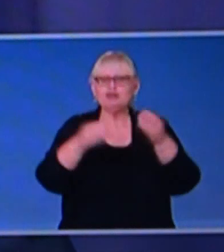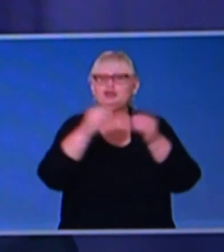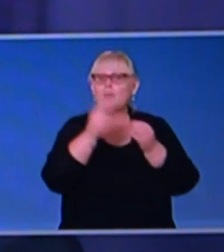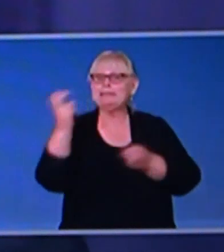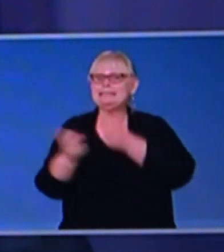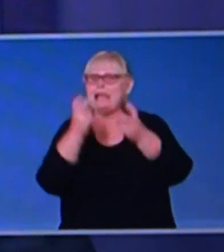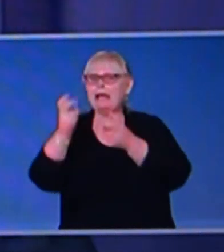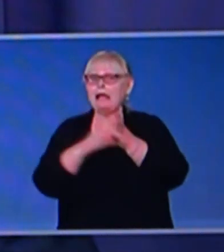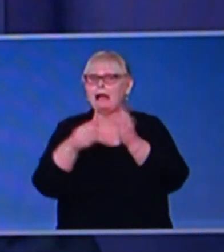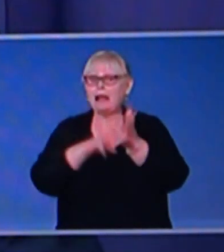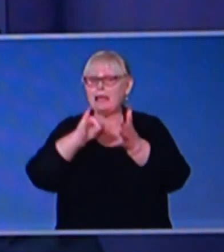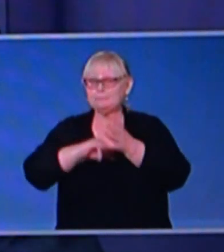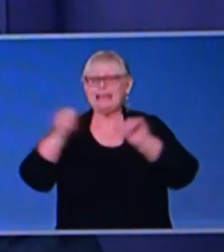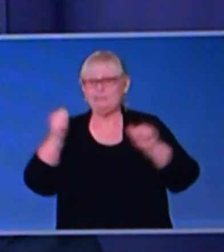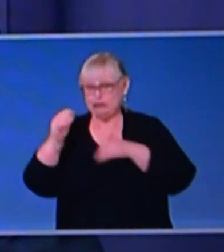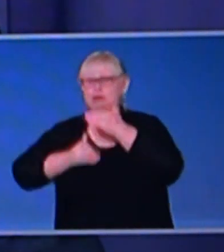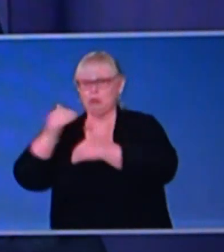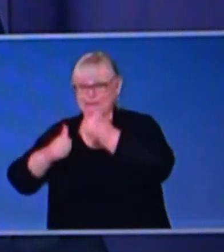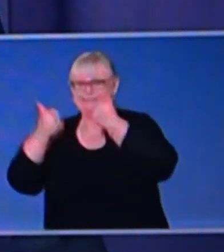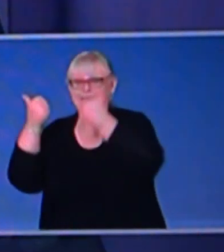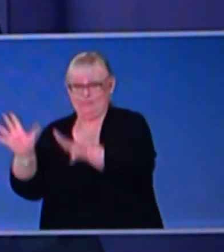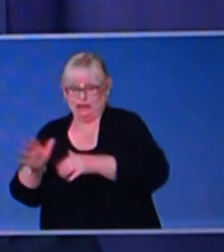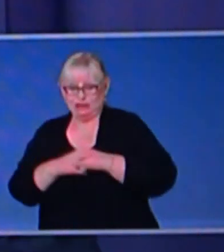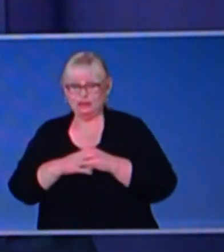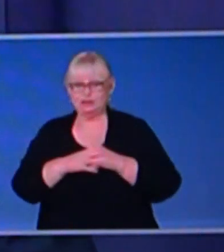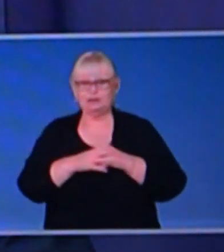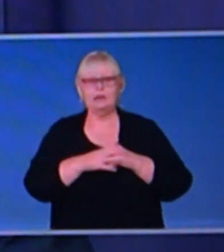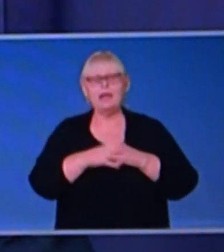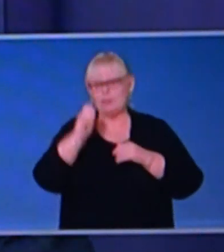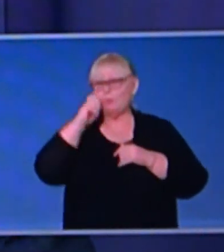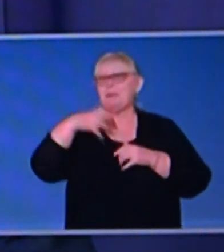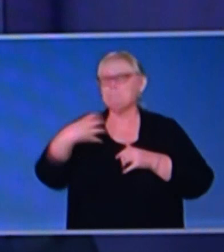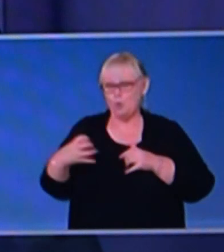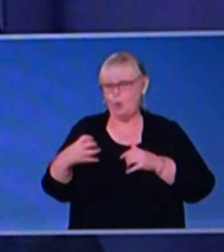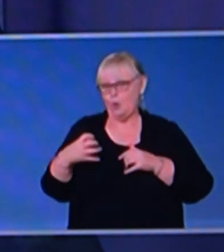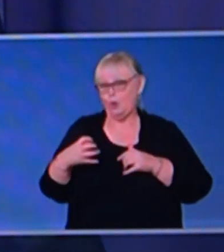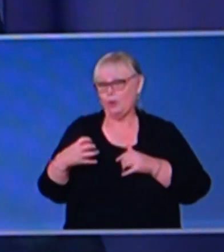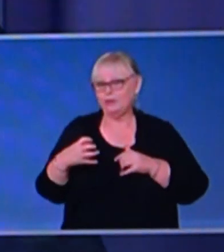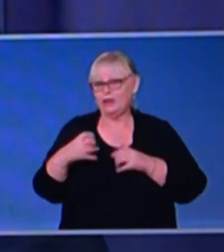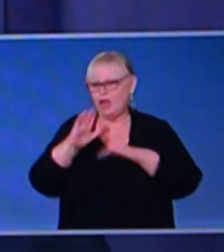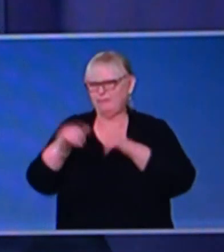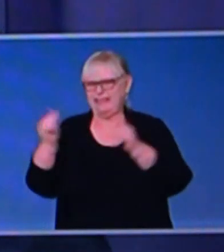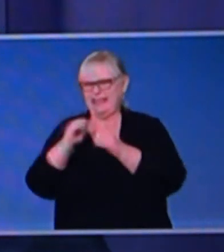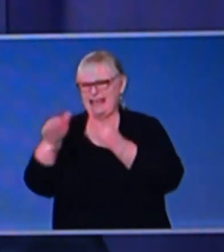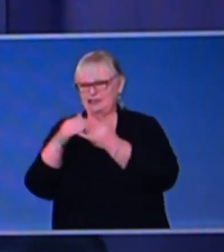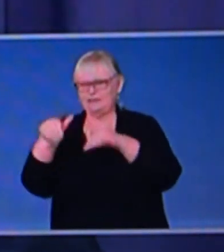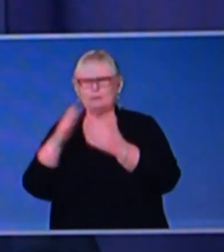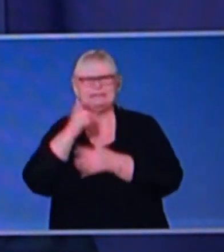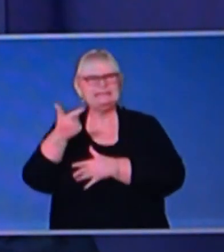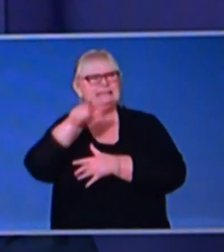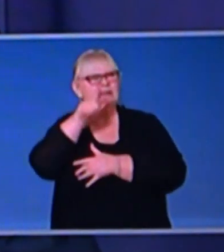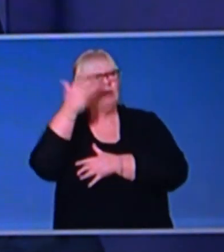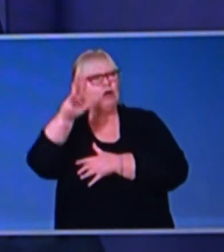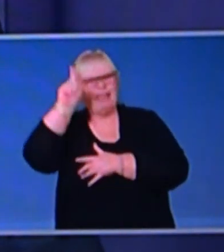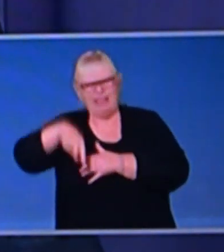have now been processed. That number will be well in advance of that by the end of today. It was just over 790,000 last